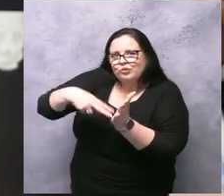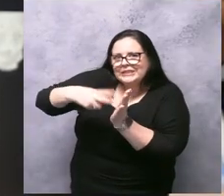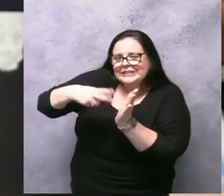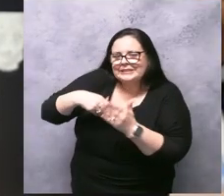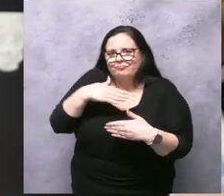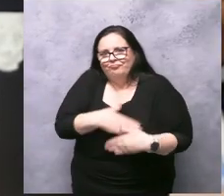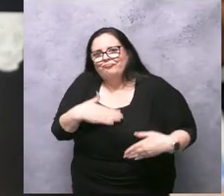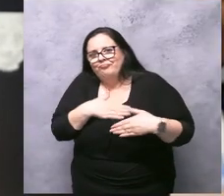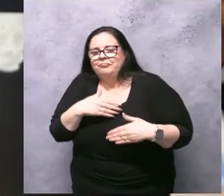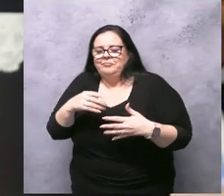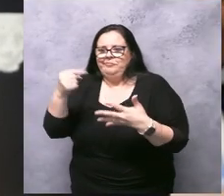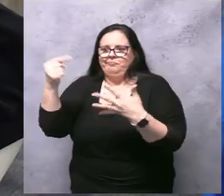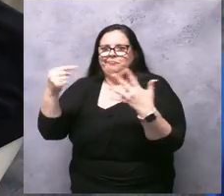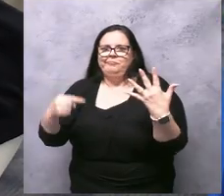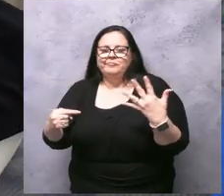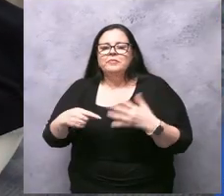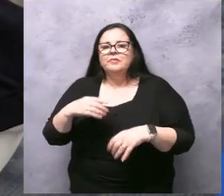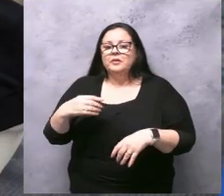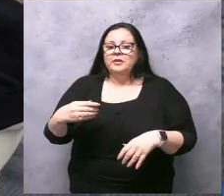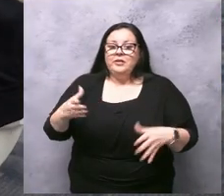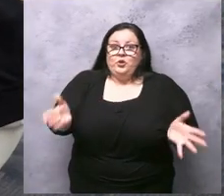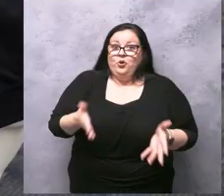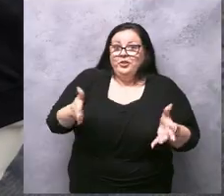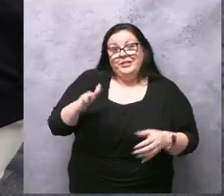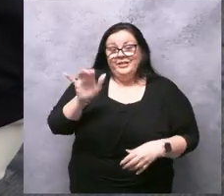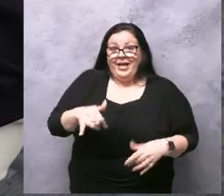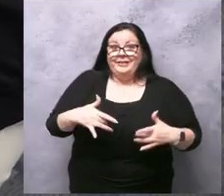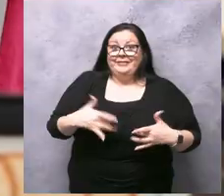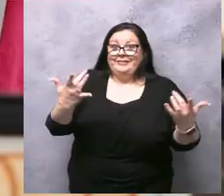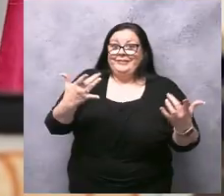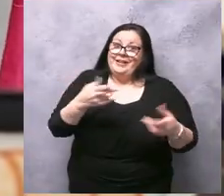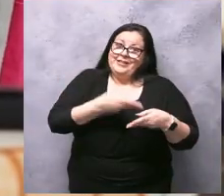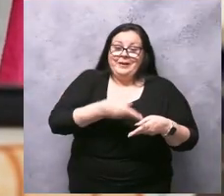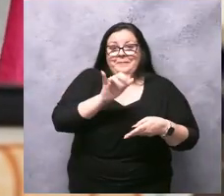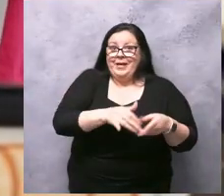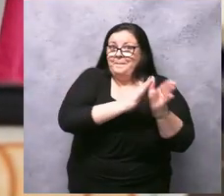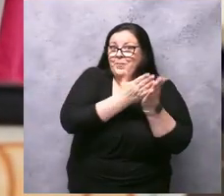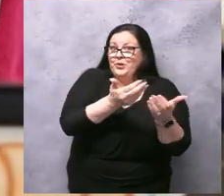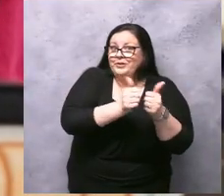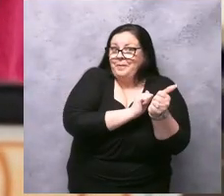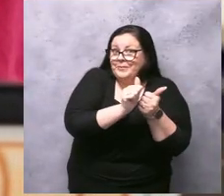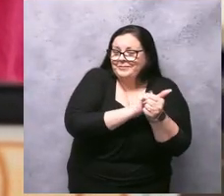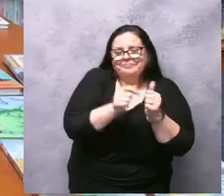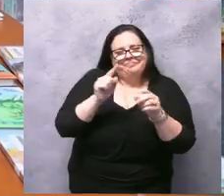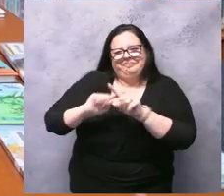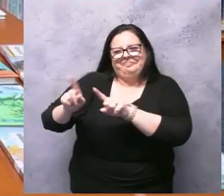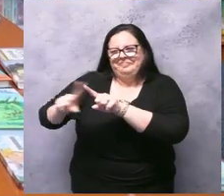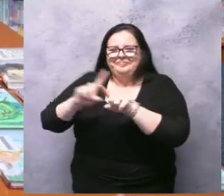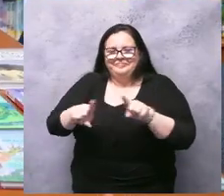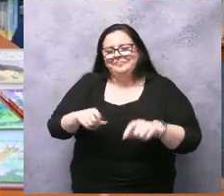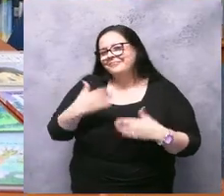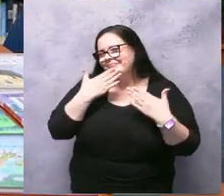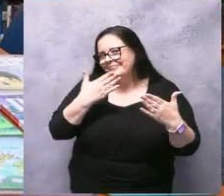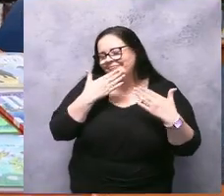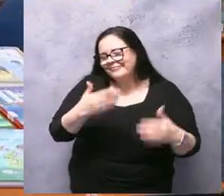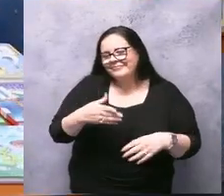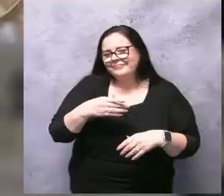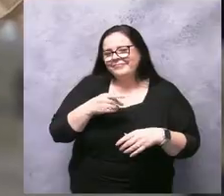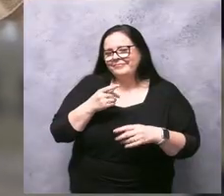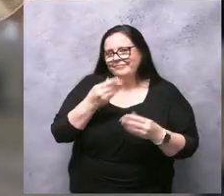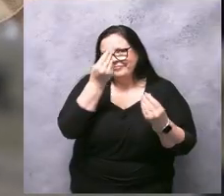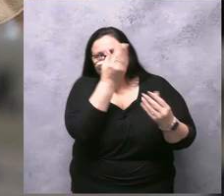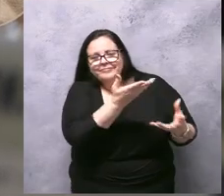more, including coaching the Name That Book competition. So thank them very much, and please stop by the library and